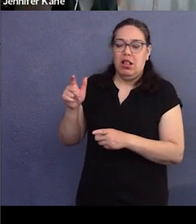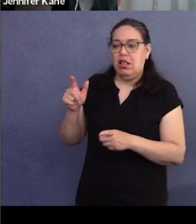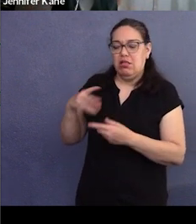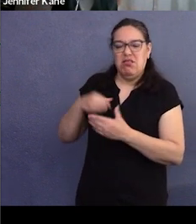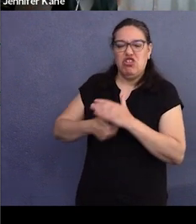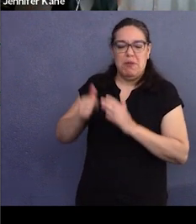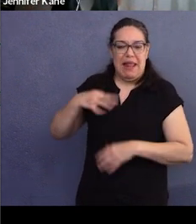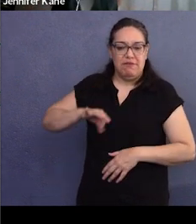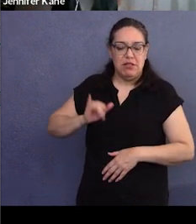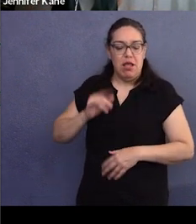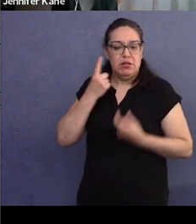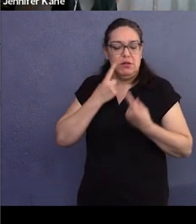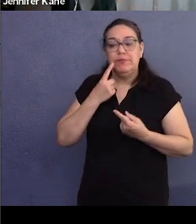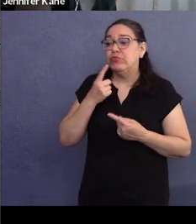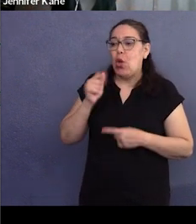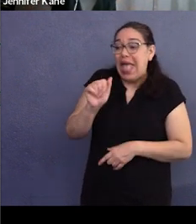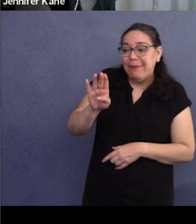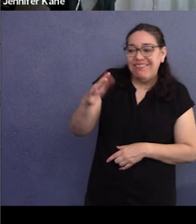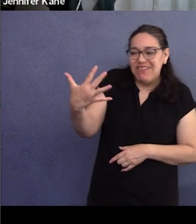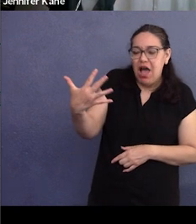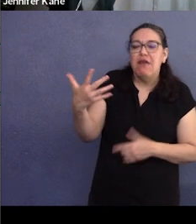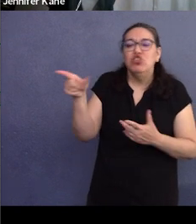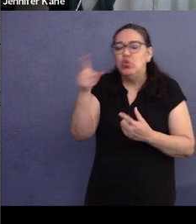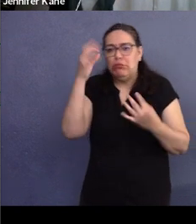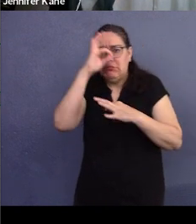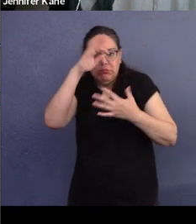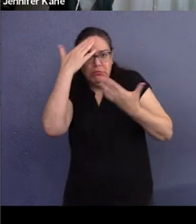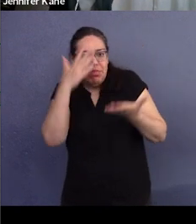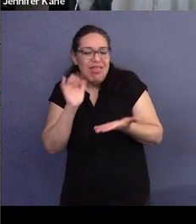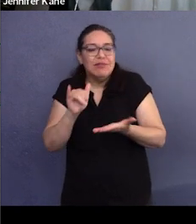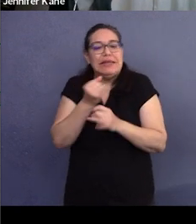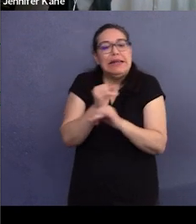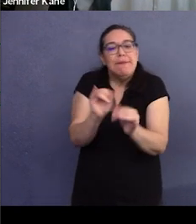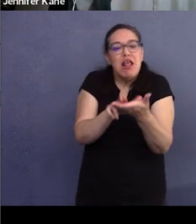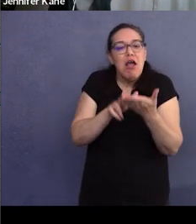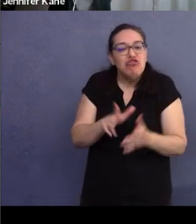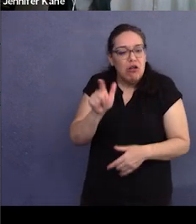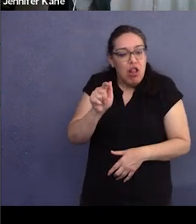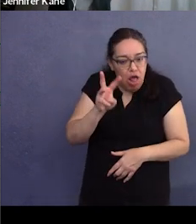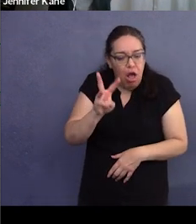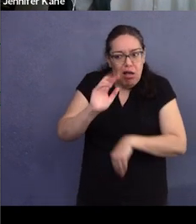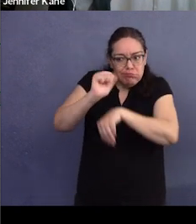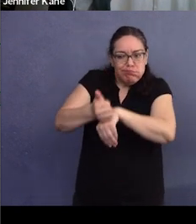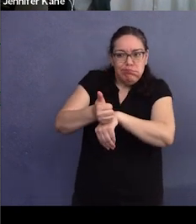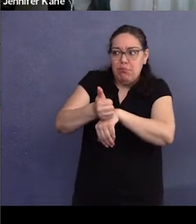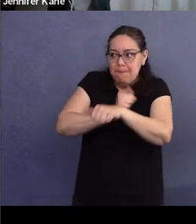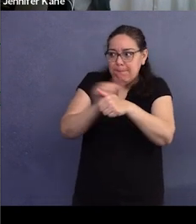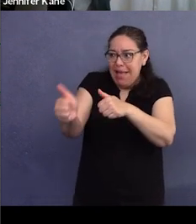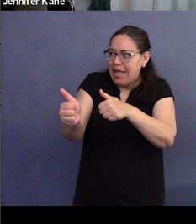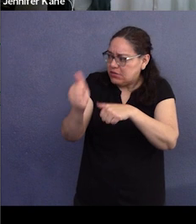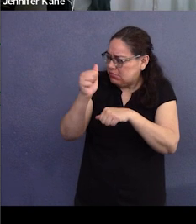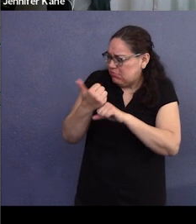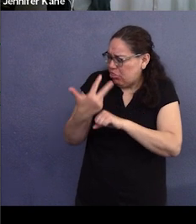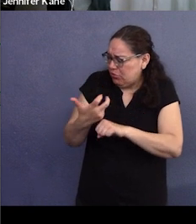AB5, that is basically an independent contractor law that was signed into effect, I believe it was 3 years ago, maybe